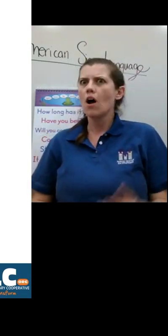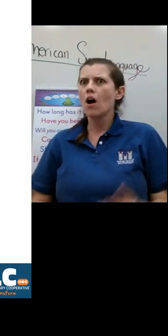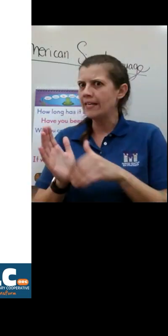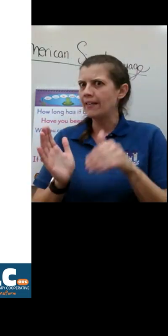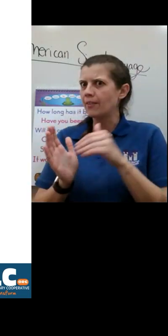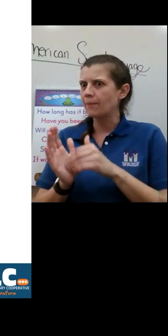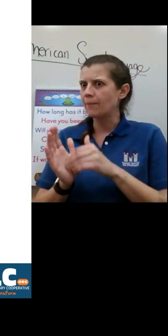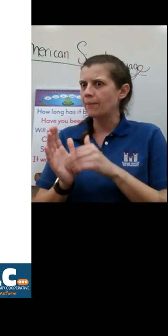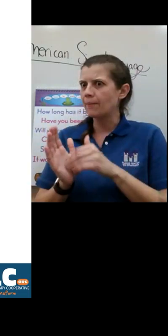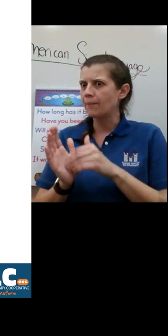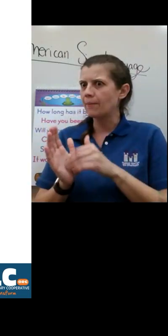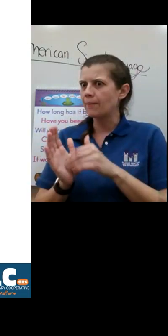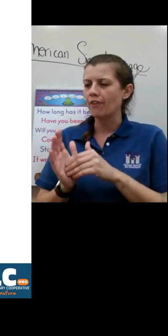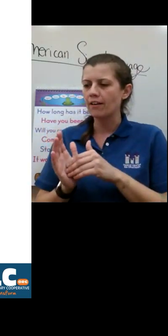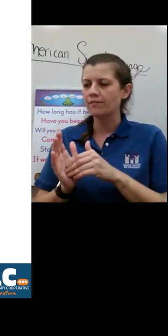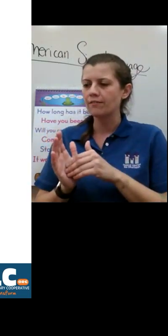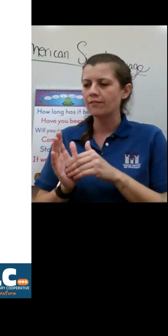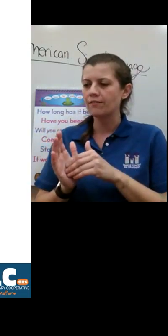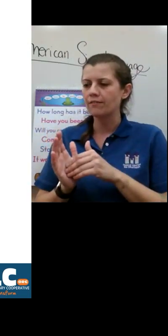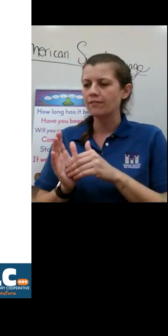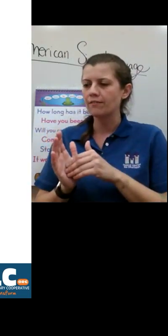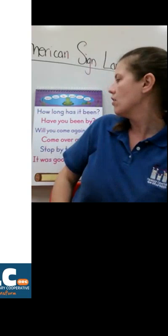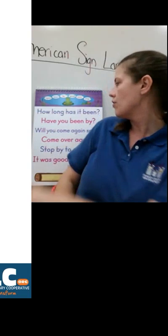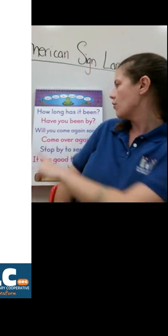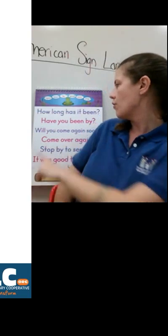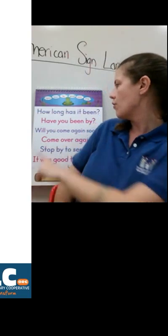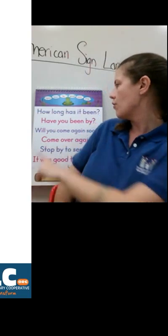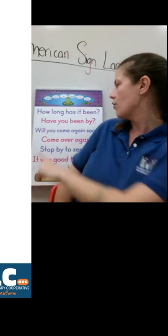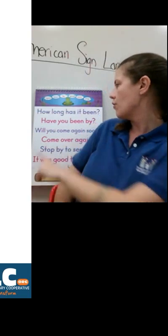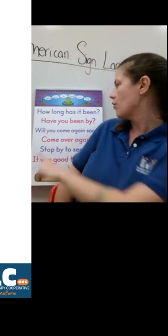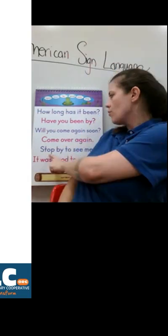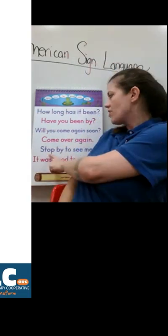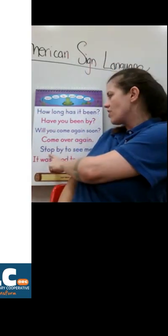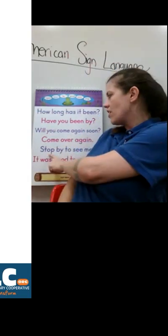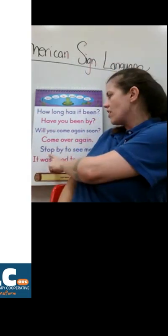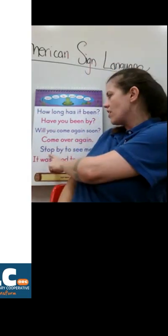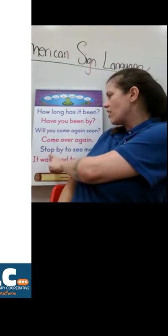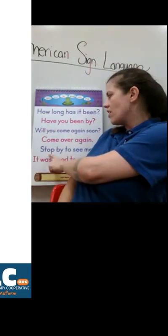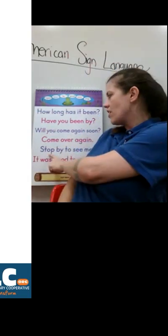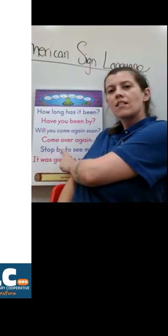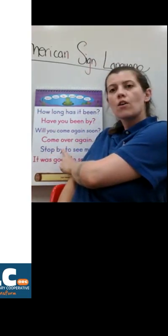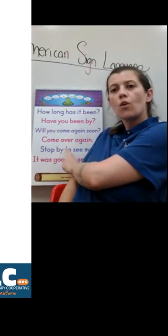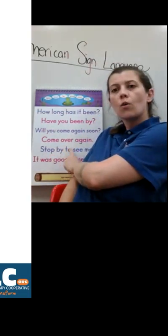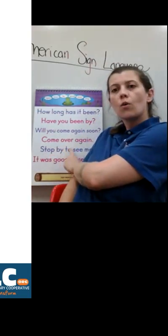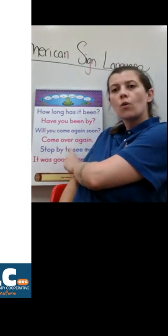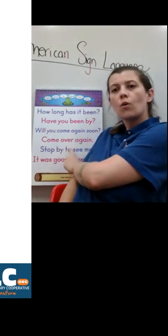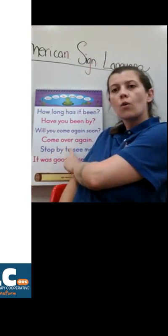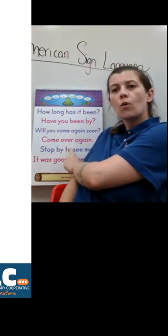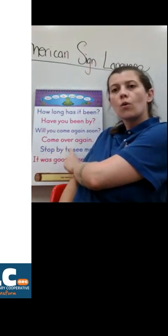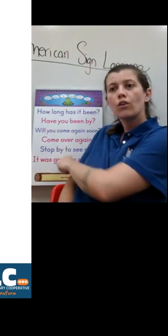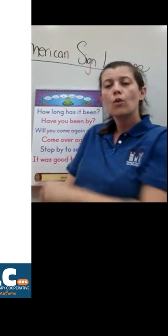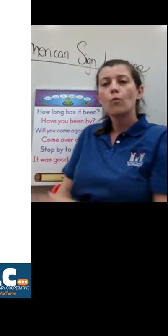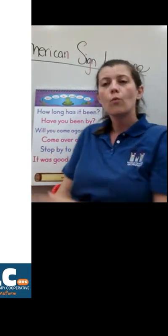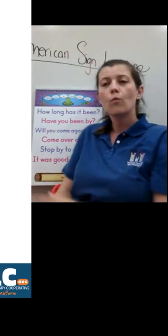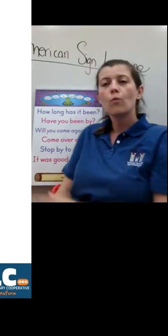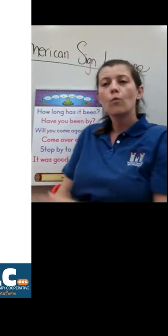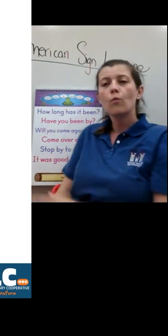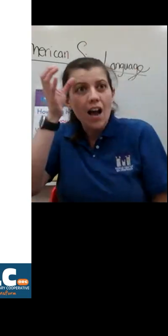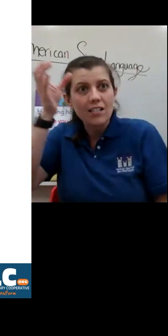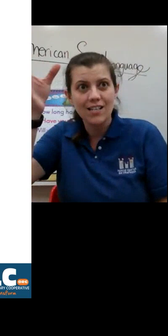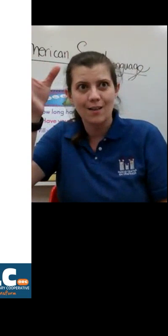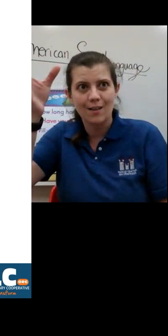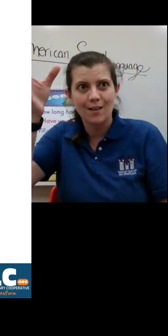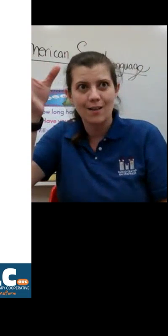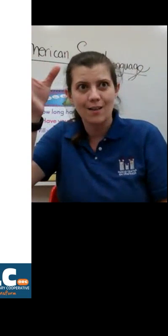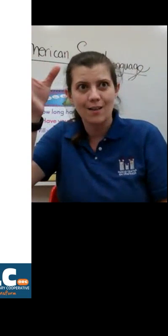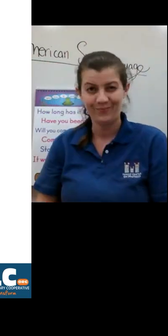But I was repeating them often, right? So often we don't see every single word. We